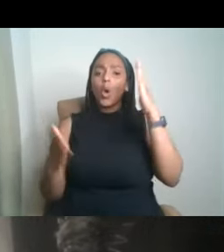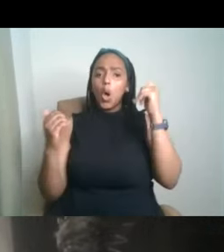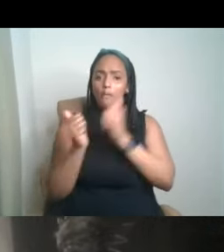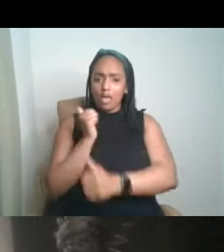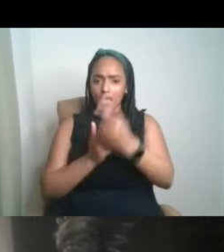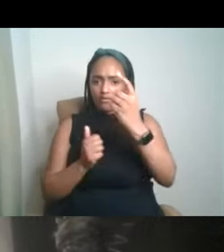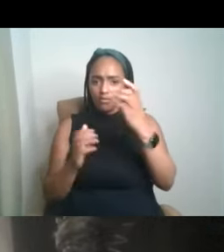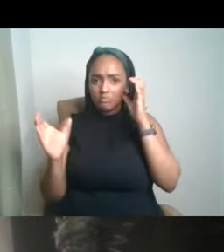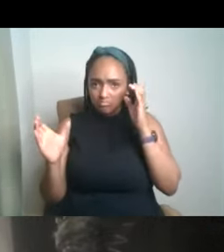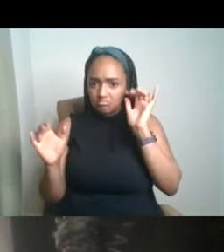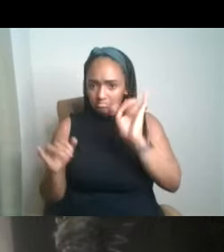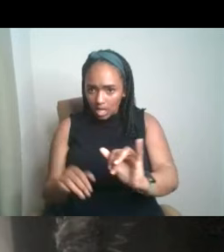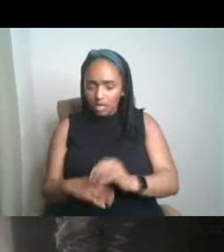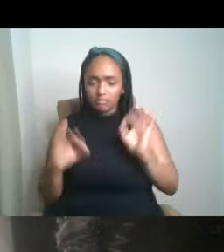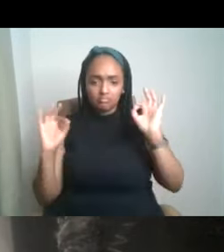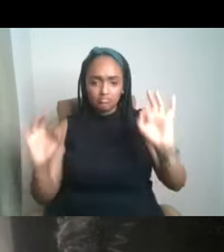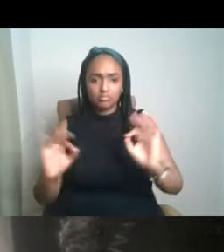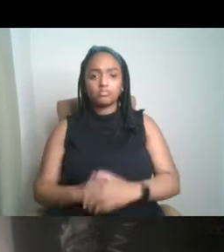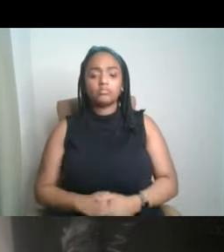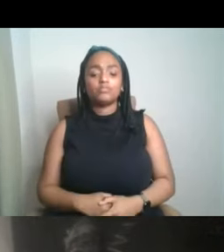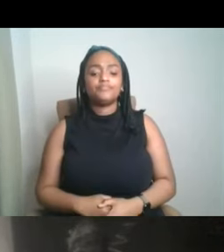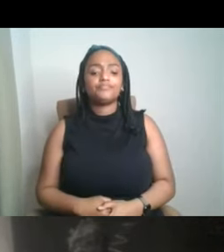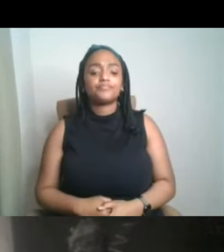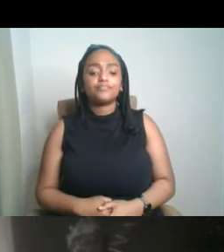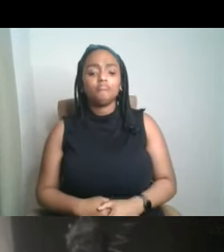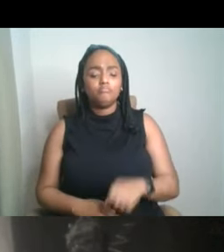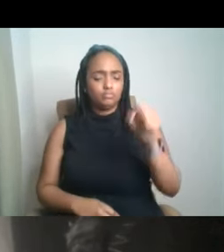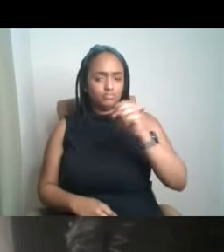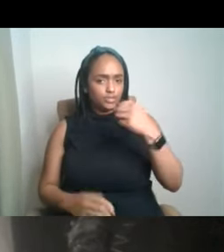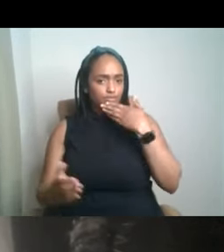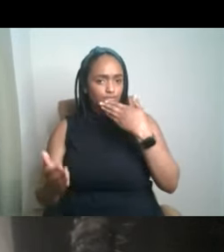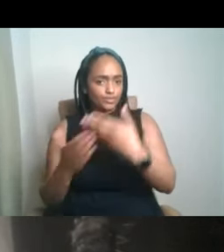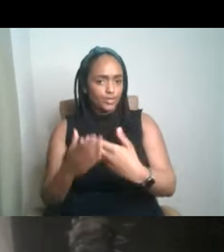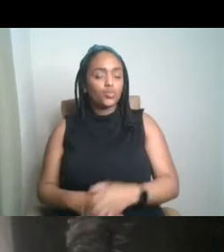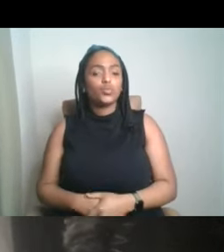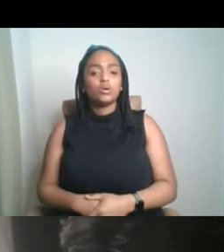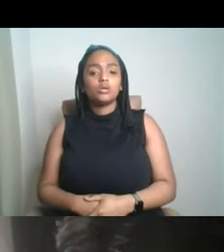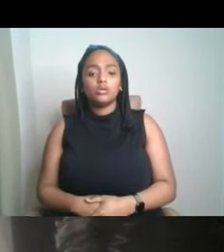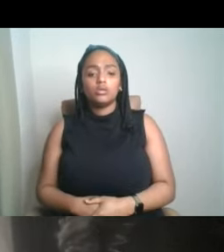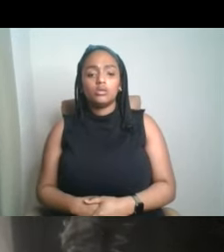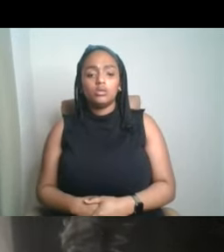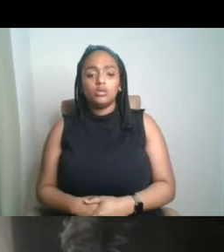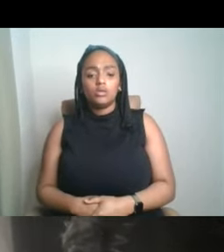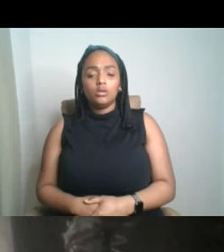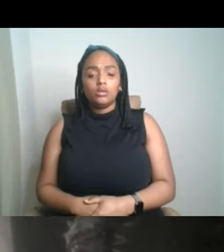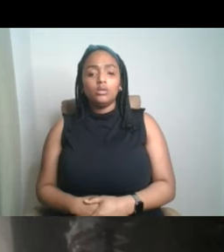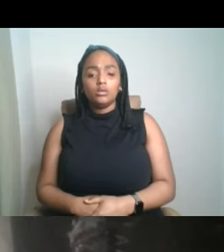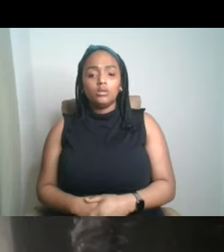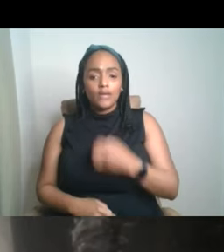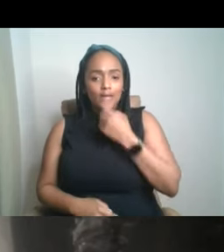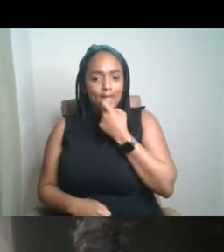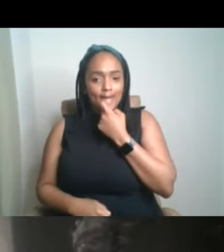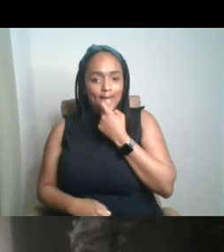heard what you said. And yes, thank you. And yeah, just like send them love your